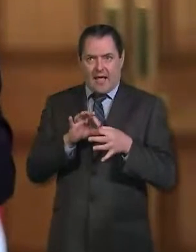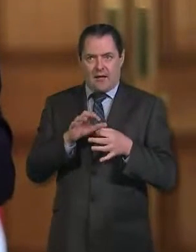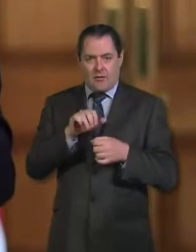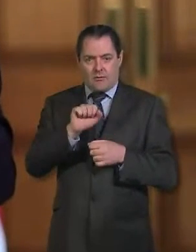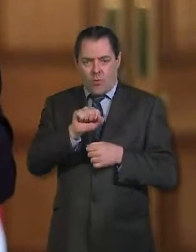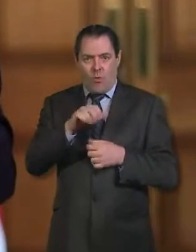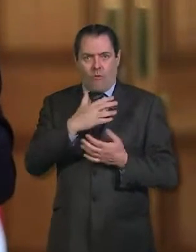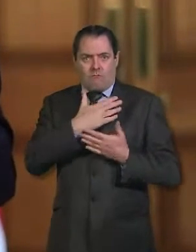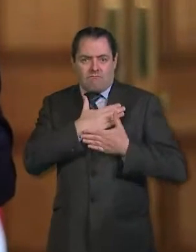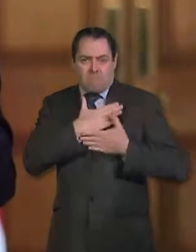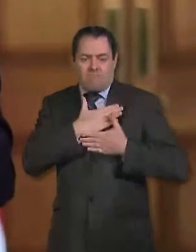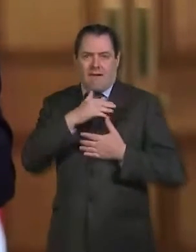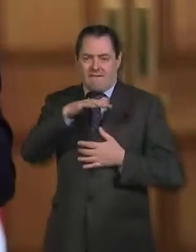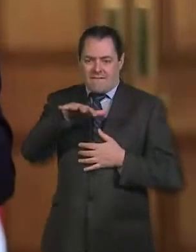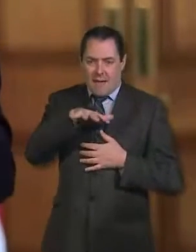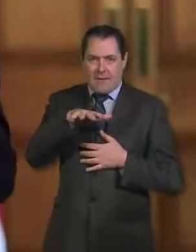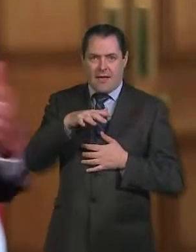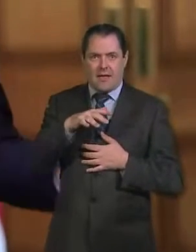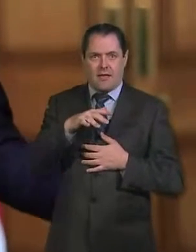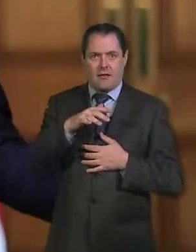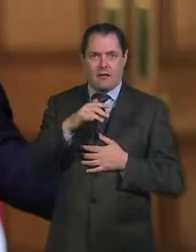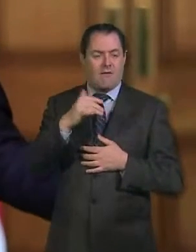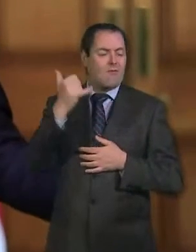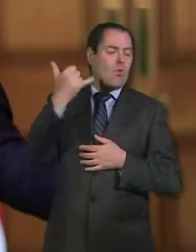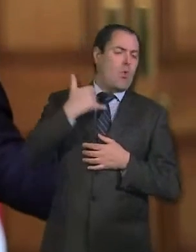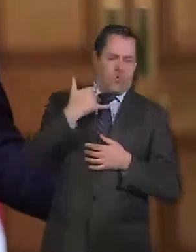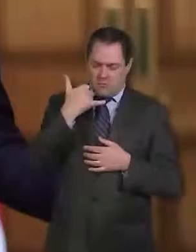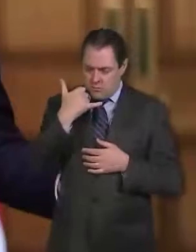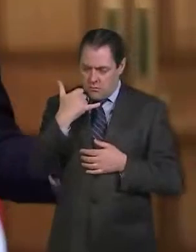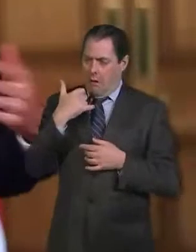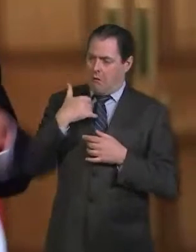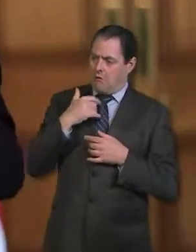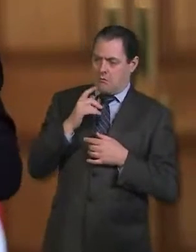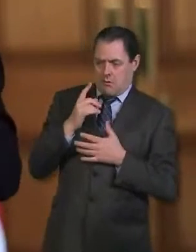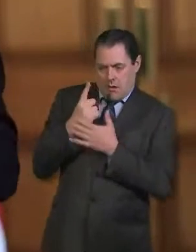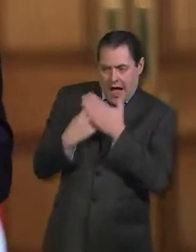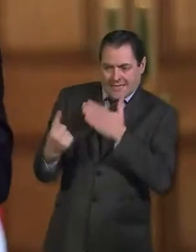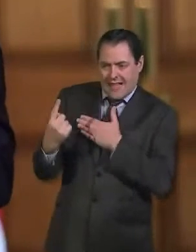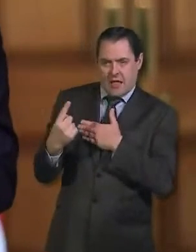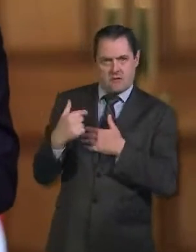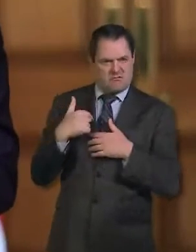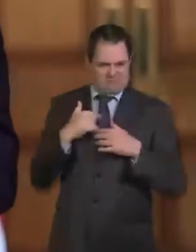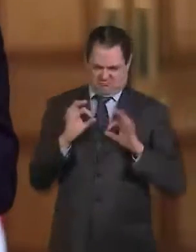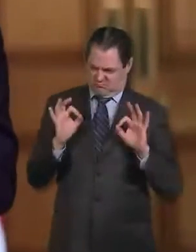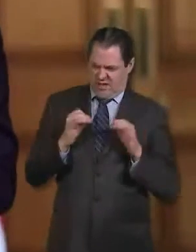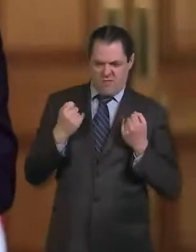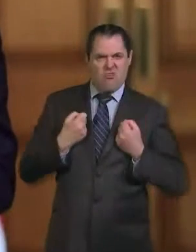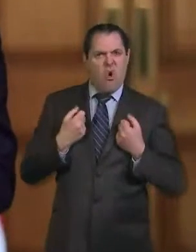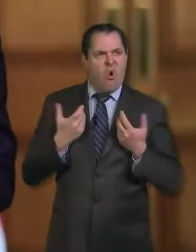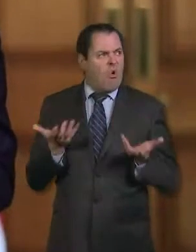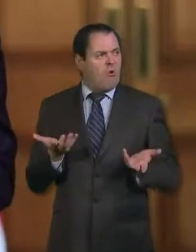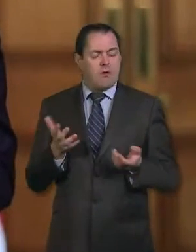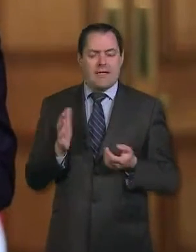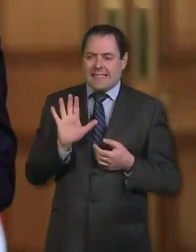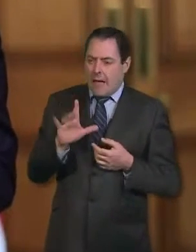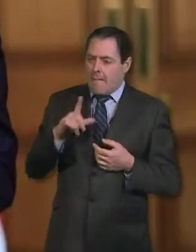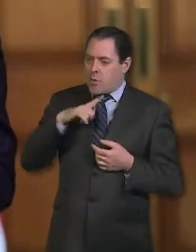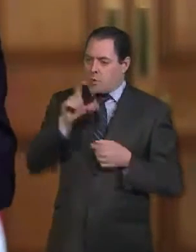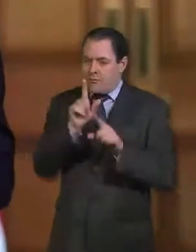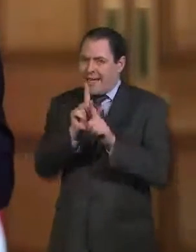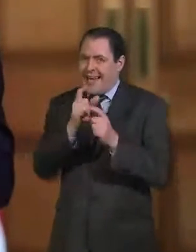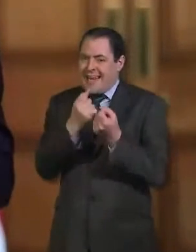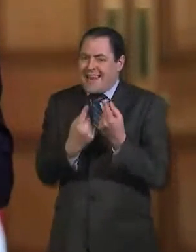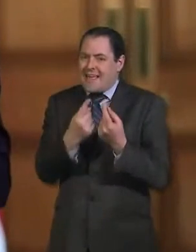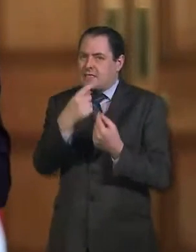asked to self-isolate, even though you're perfectly healthy, because you've been in close contact with somebody who's tested positive,